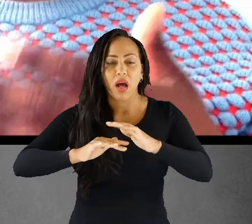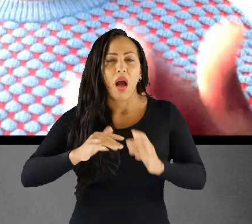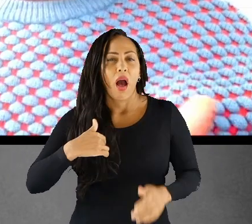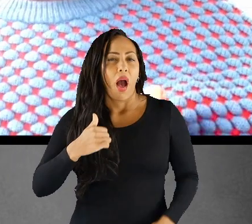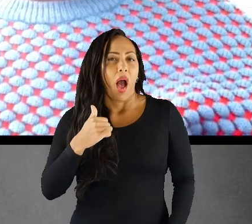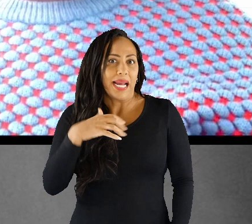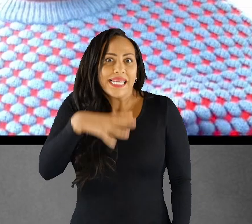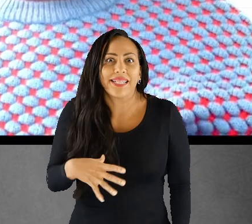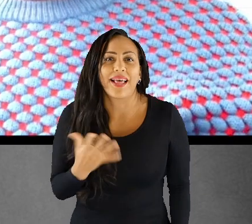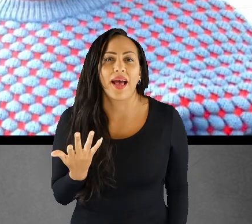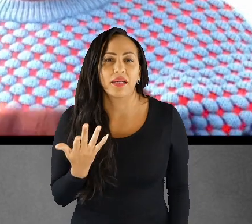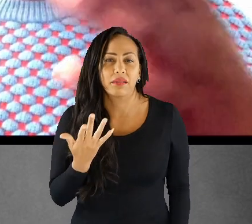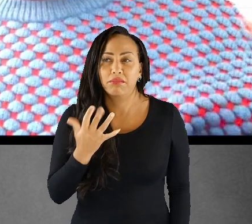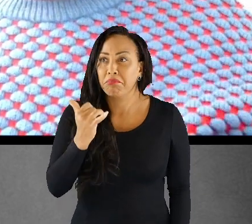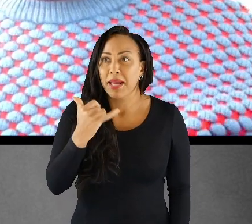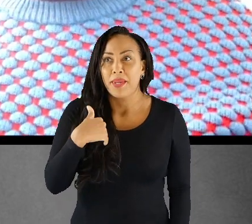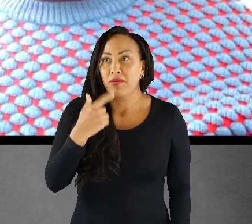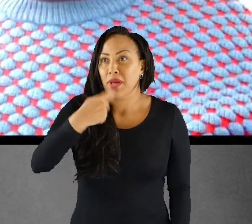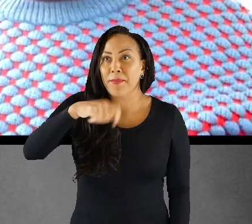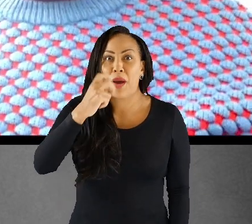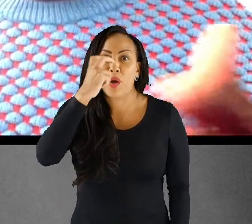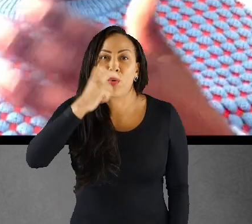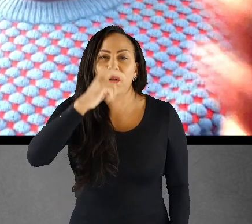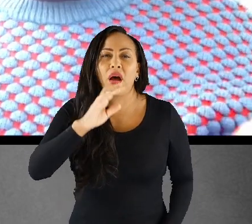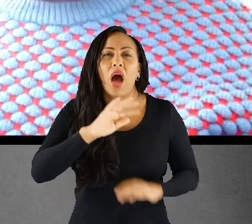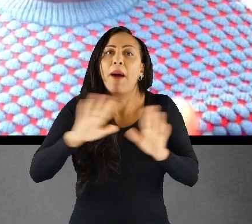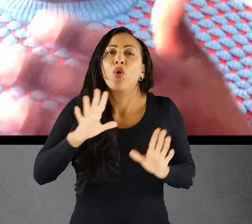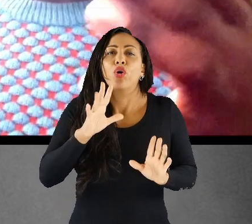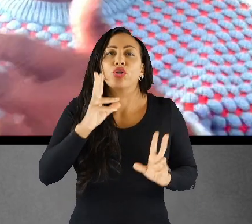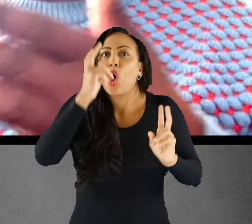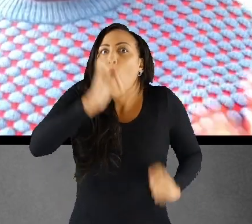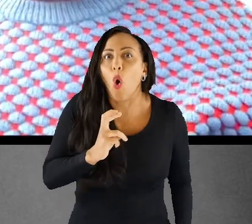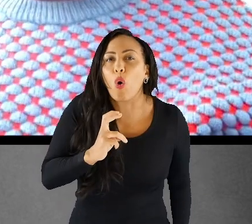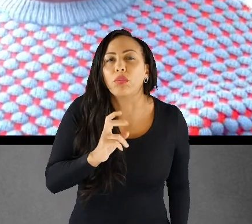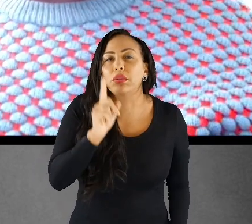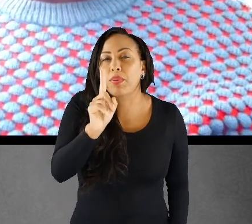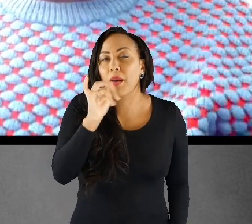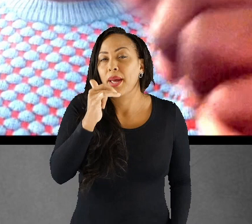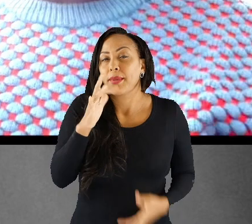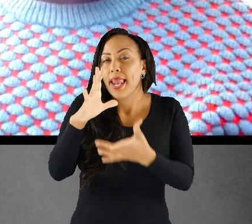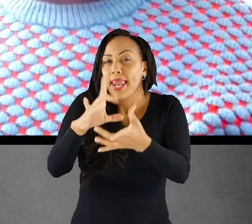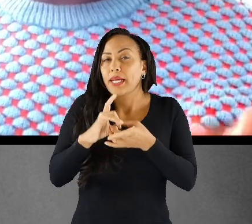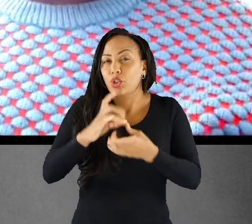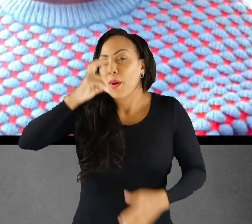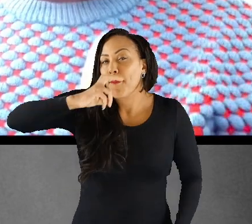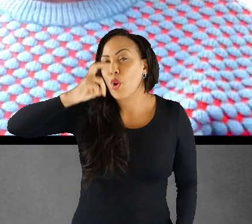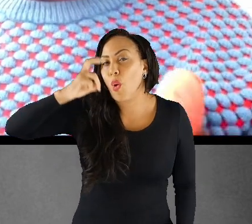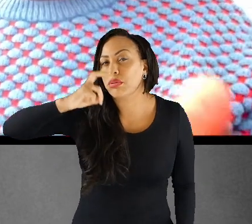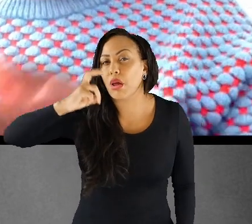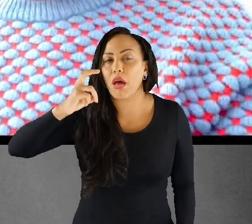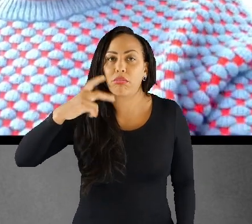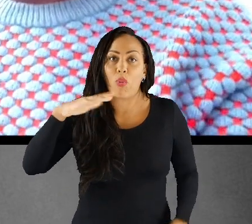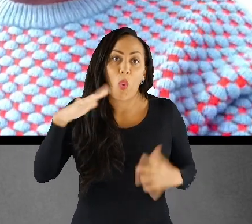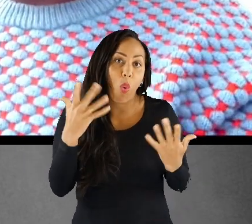as I get older, I don't know if it's my old age, because I'm not old, but I don't know if it's a symptom of old age or if